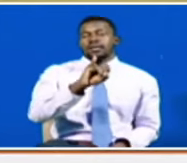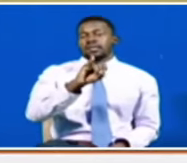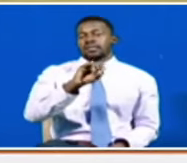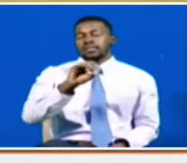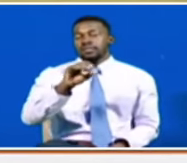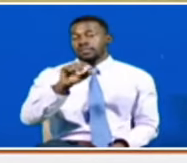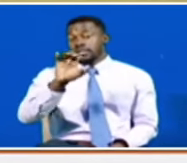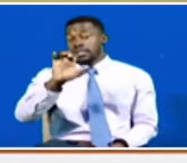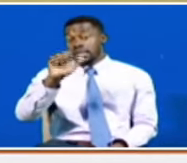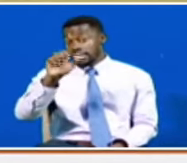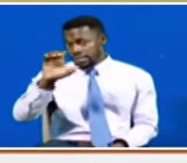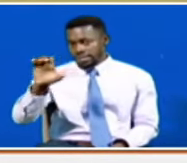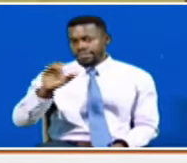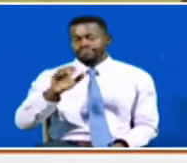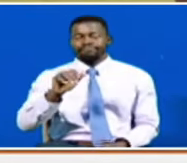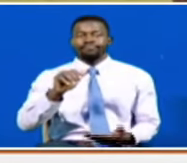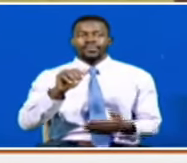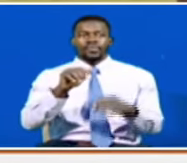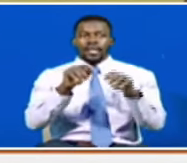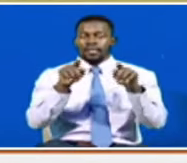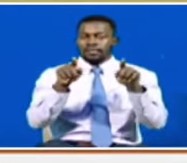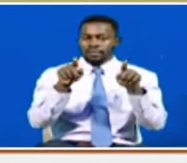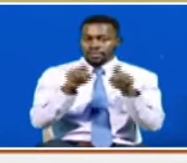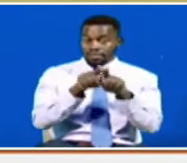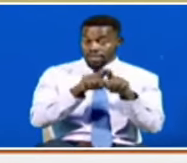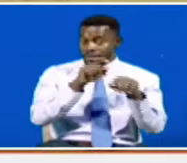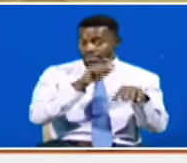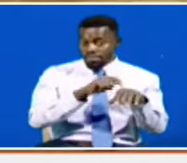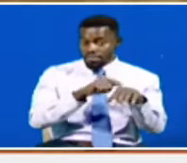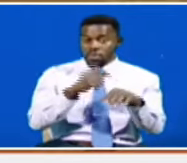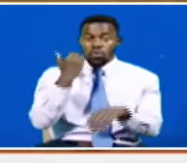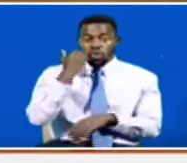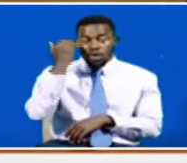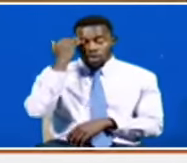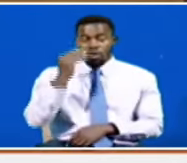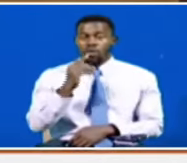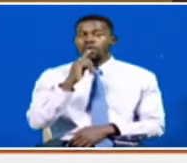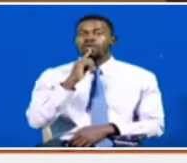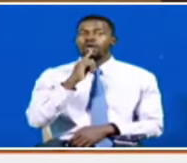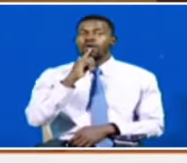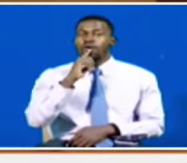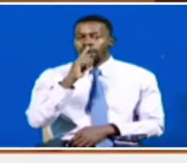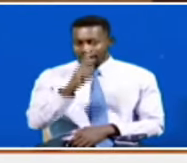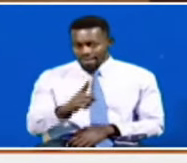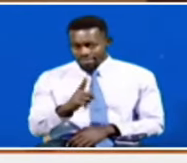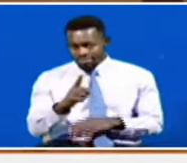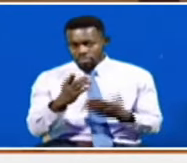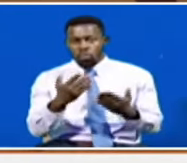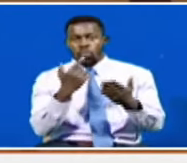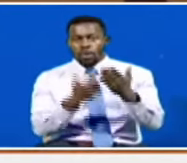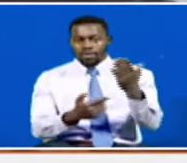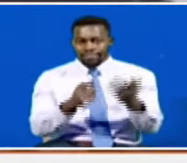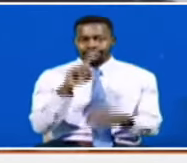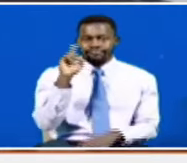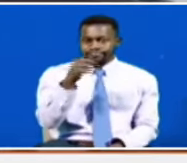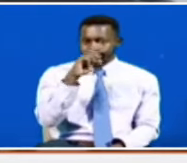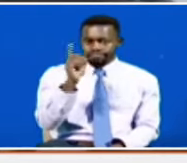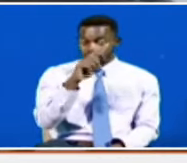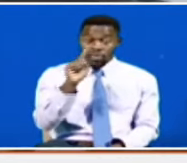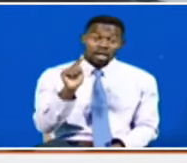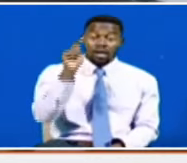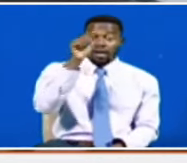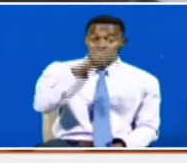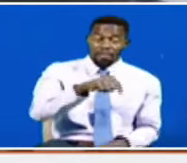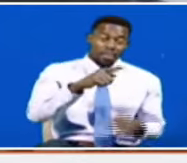ESCC. In a dramatic turn of events, the court order was collected by a private helicopter at Mombi Grounds following